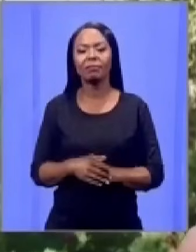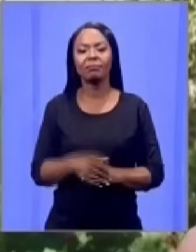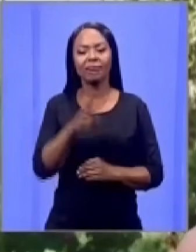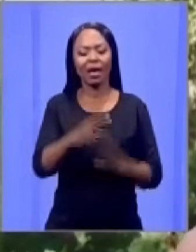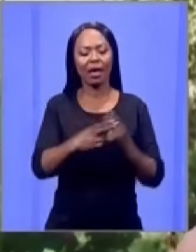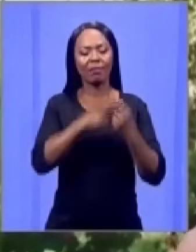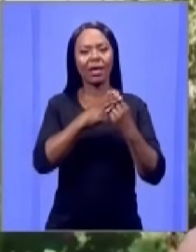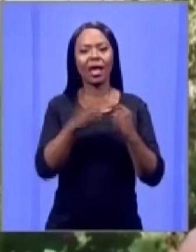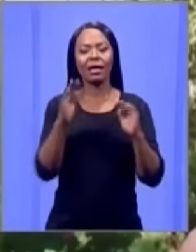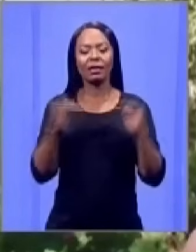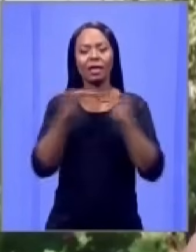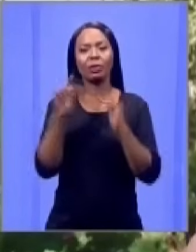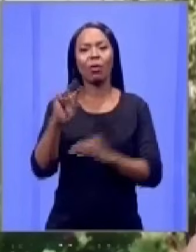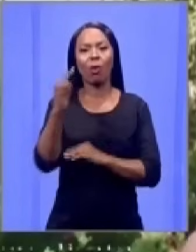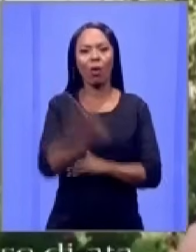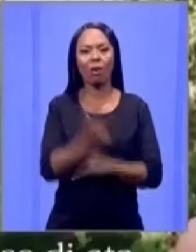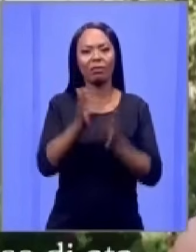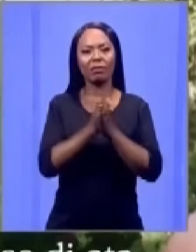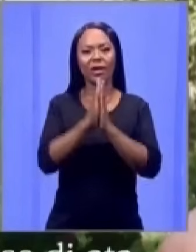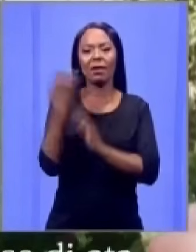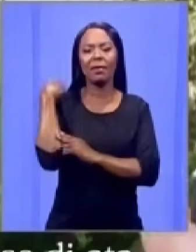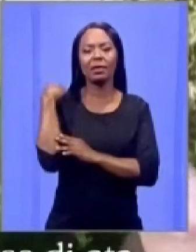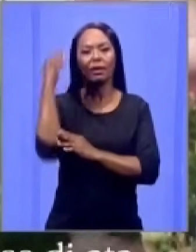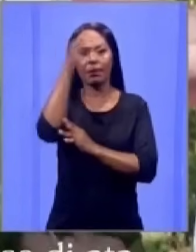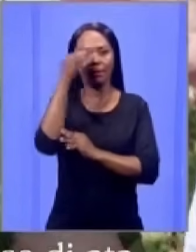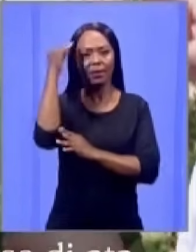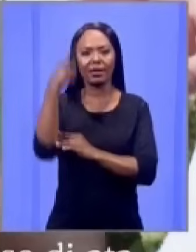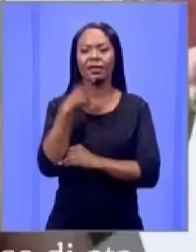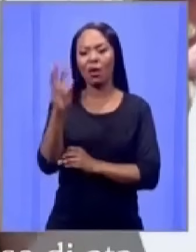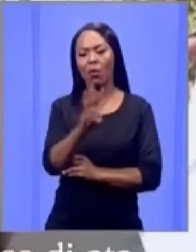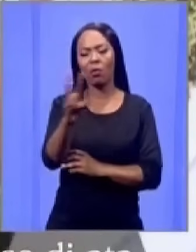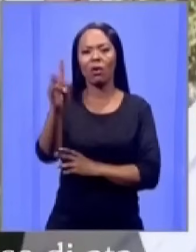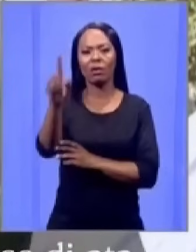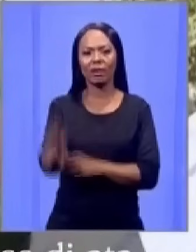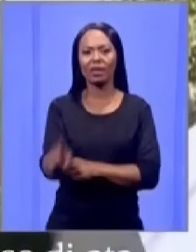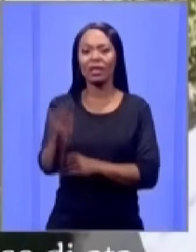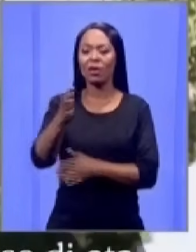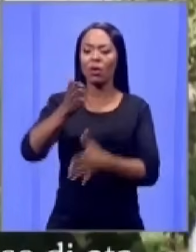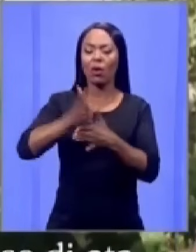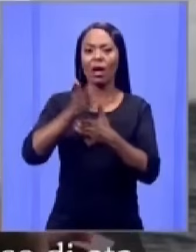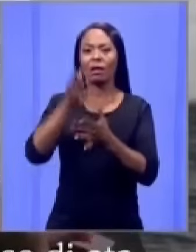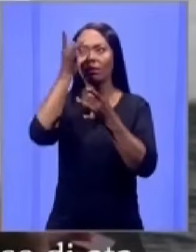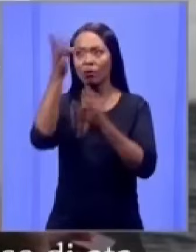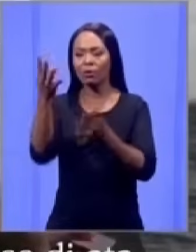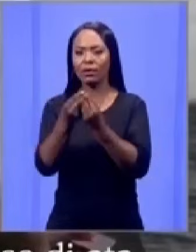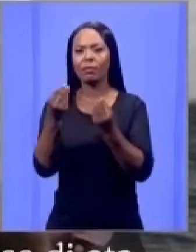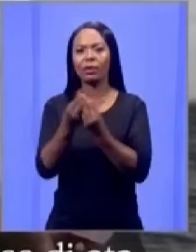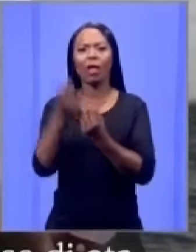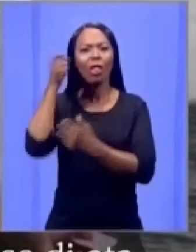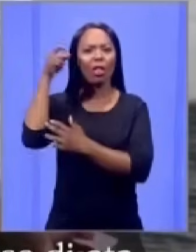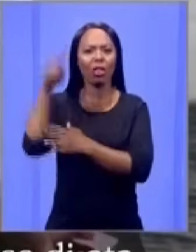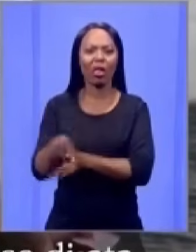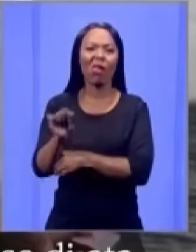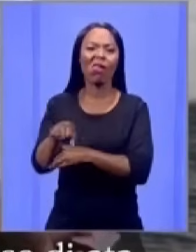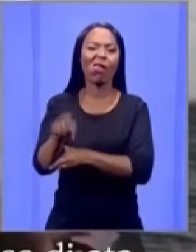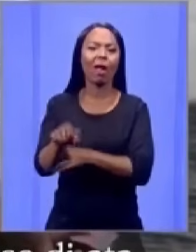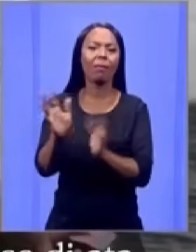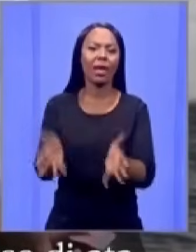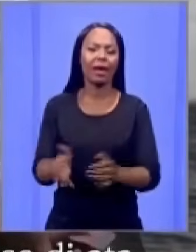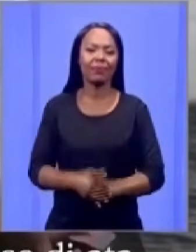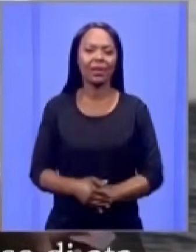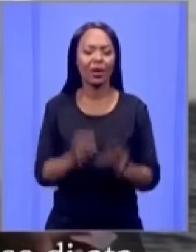letona la sepolesa ho nka mehato kgahlano le bahlanka ba sepolesa ba sa etseng mosebetsi wa bona. Mokgatlo o re o ile wa leka ho